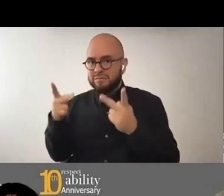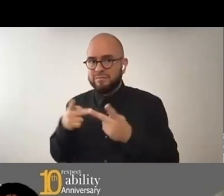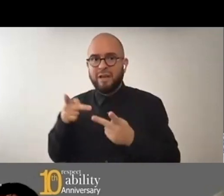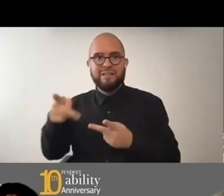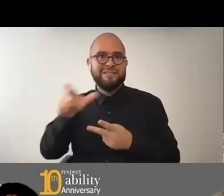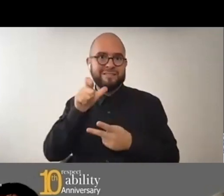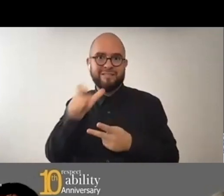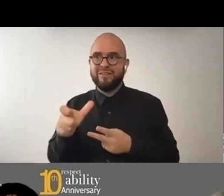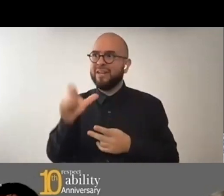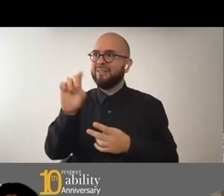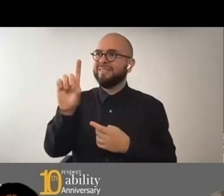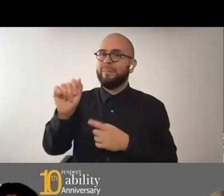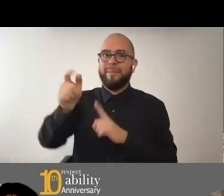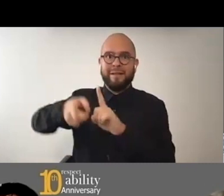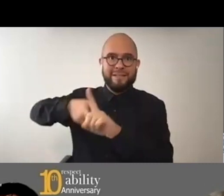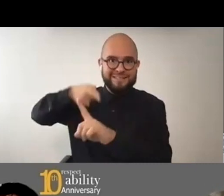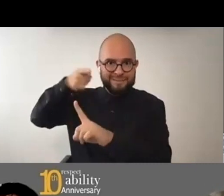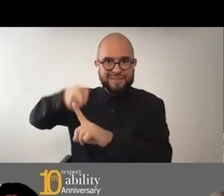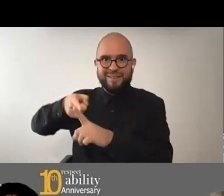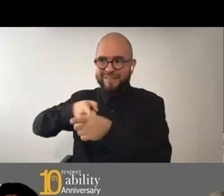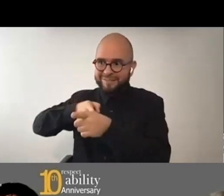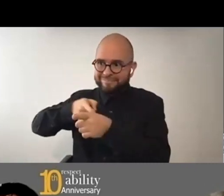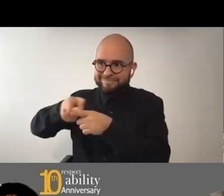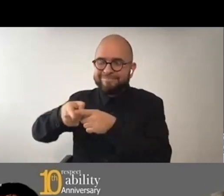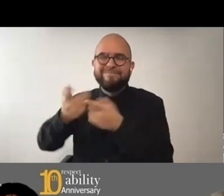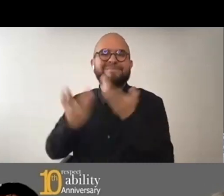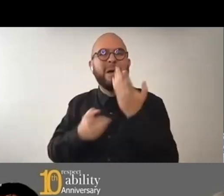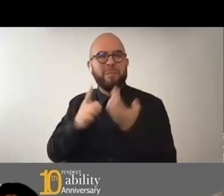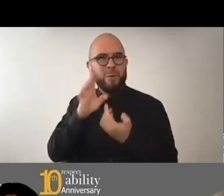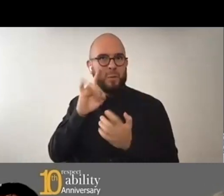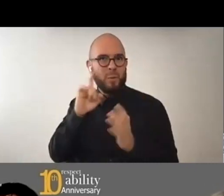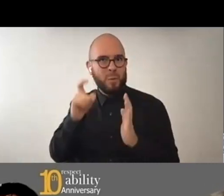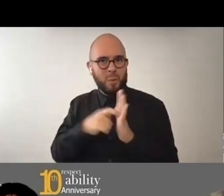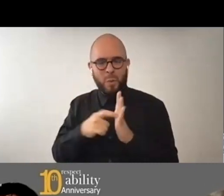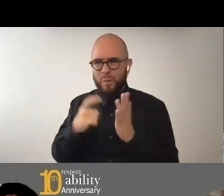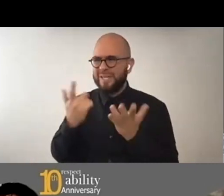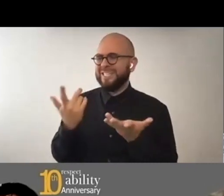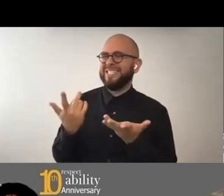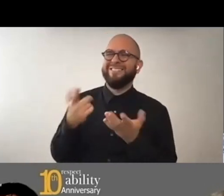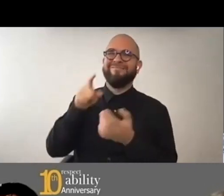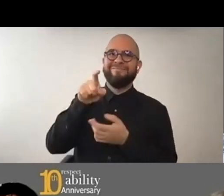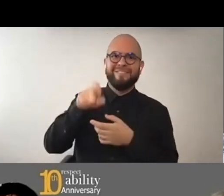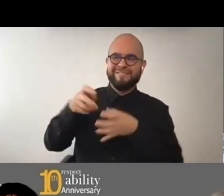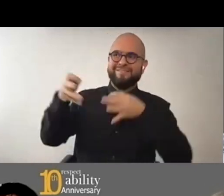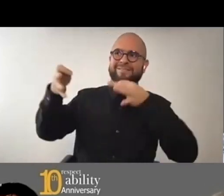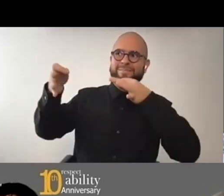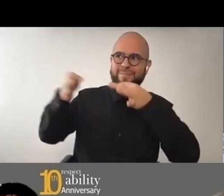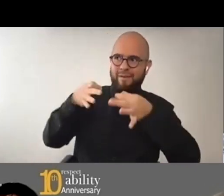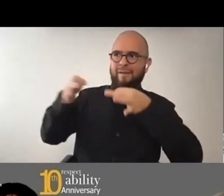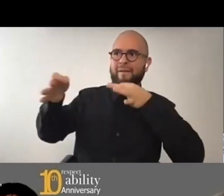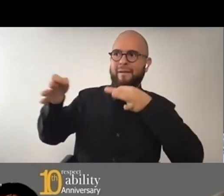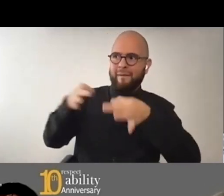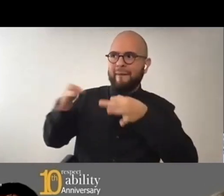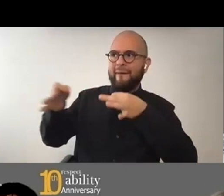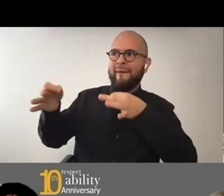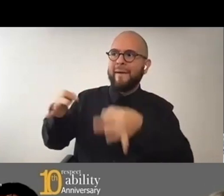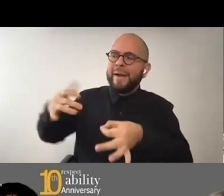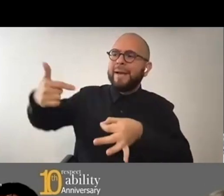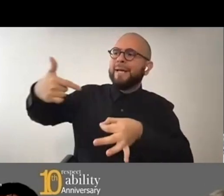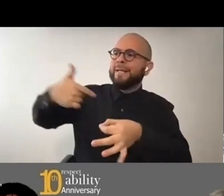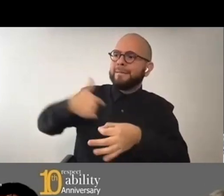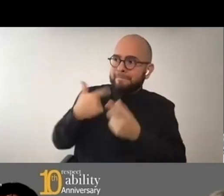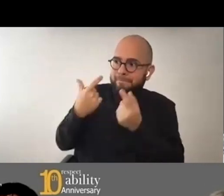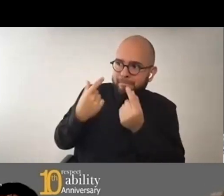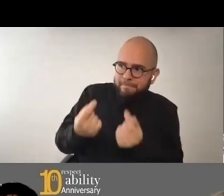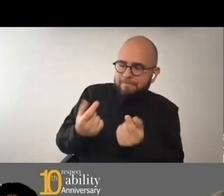disability specific, you may find yourself needing to explain the different ways in which you get work